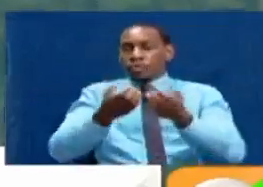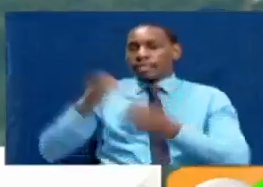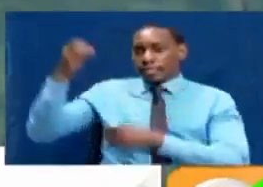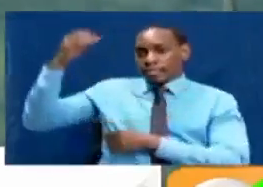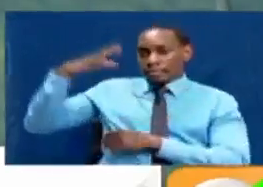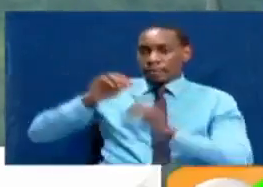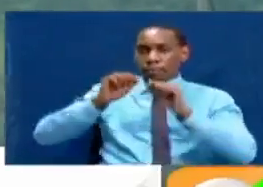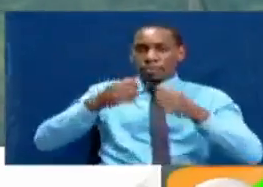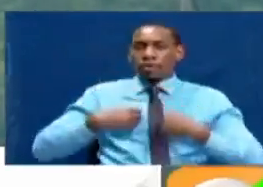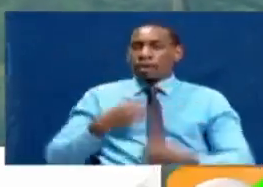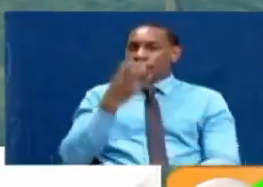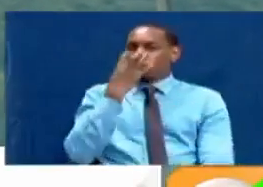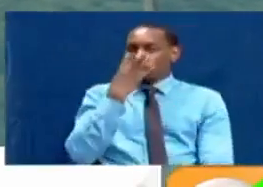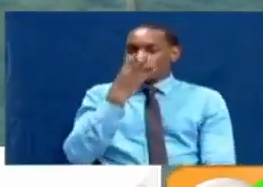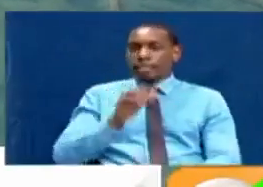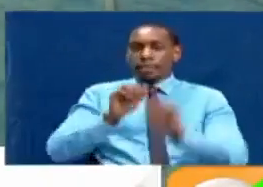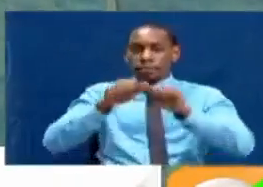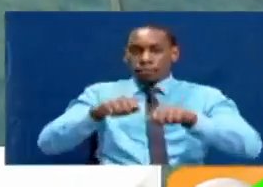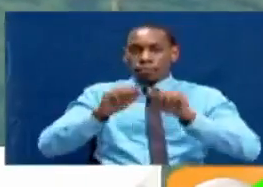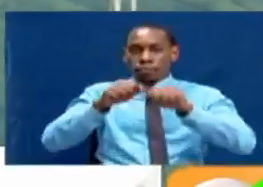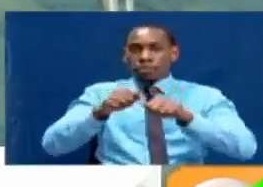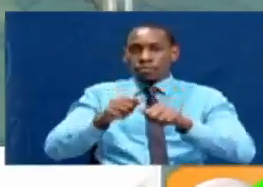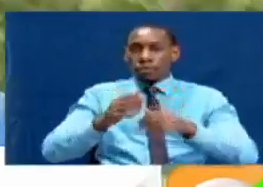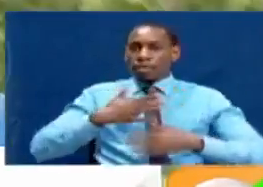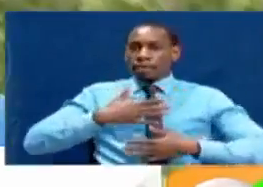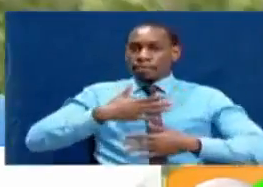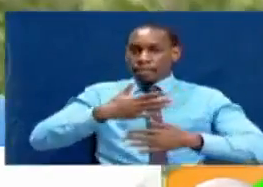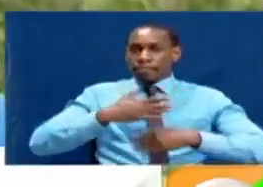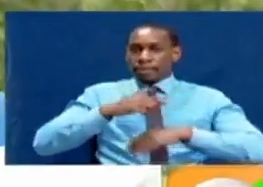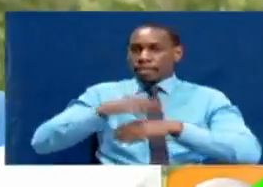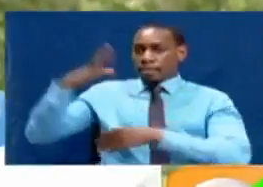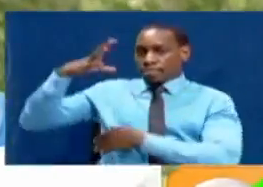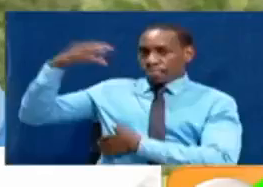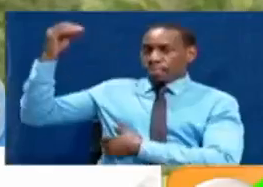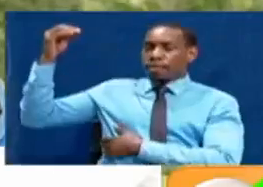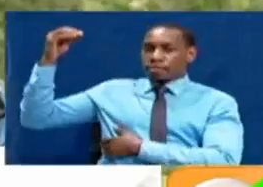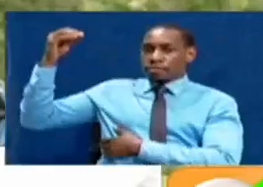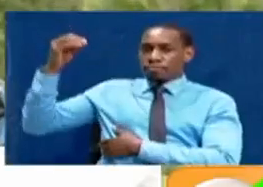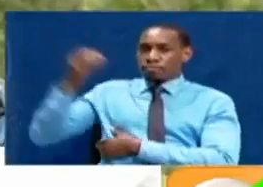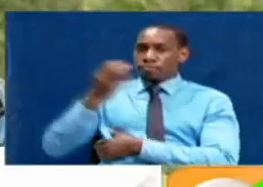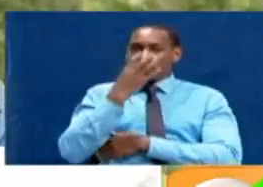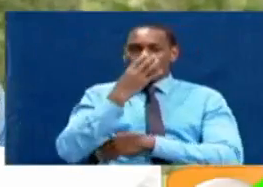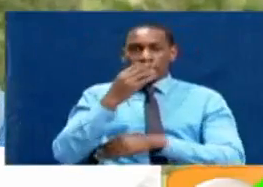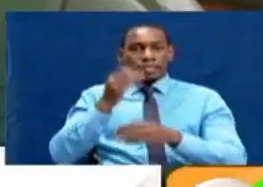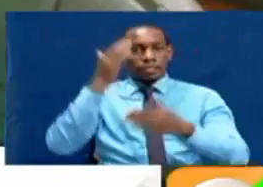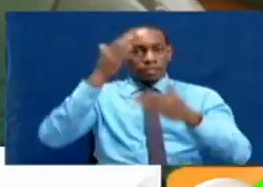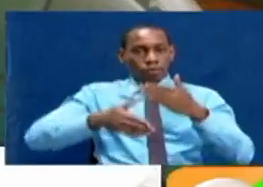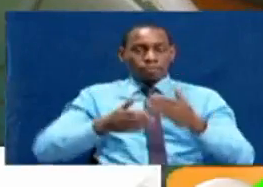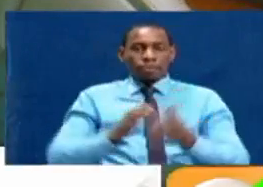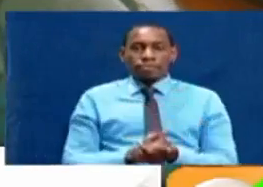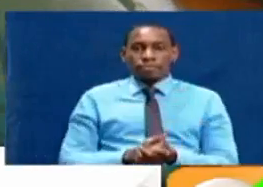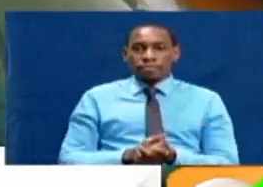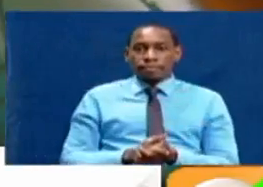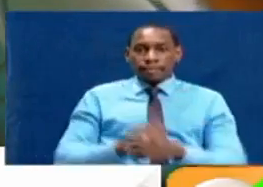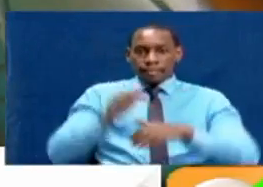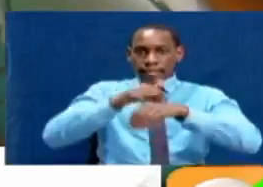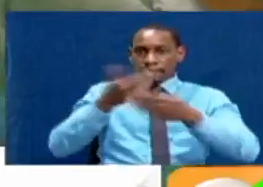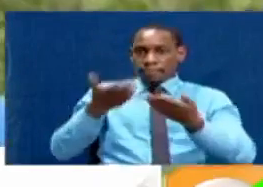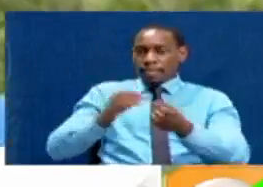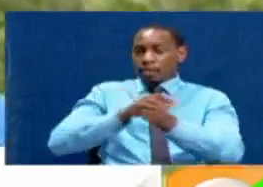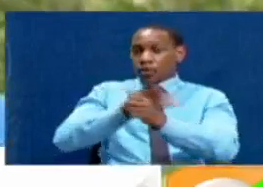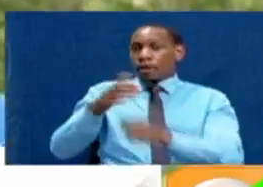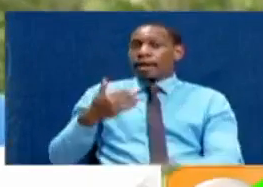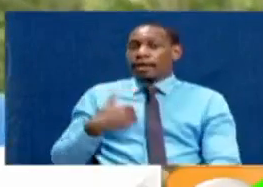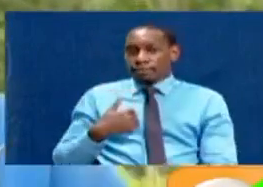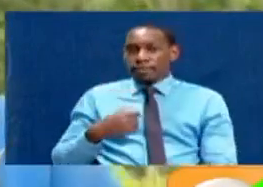stima ili wapate oksijeni ili wafanye kupumua. Stima ikienda chini oksijeni inakuwa cut off. Ya kama wakati huku kuna